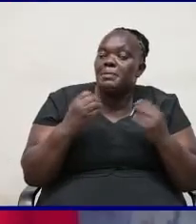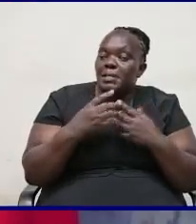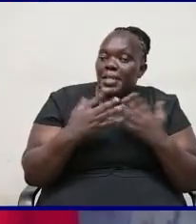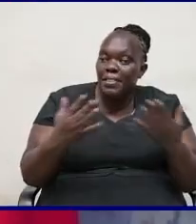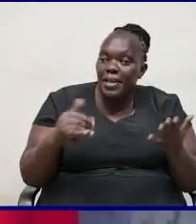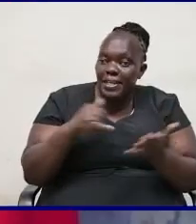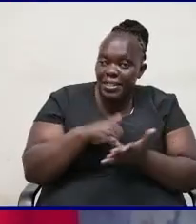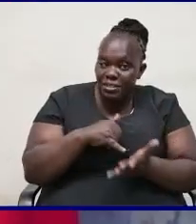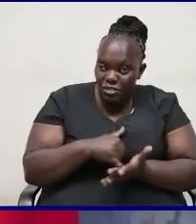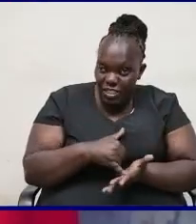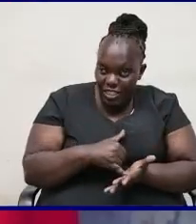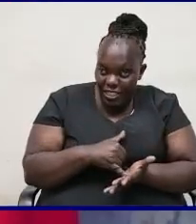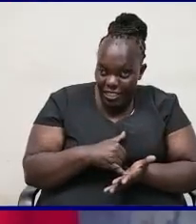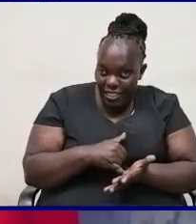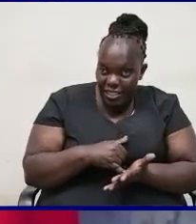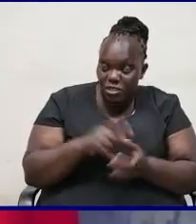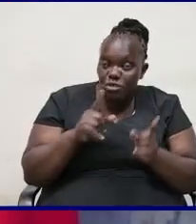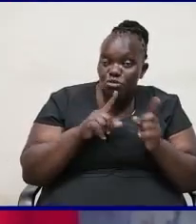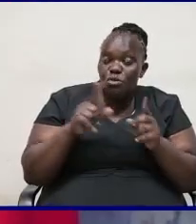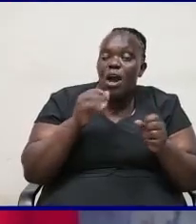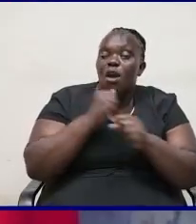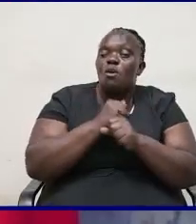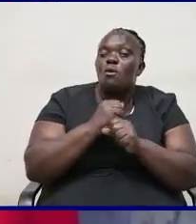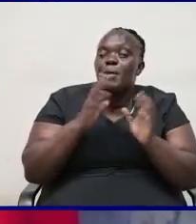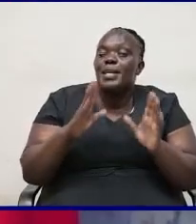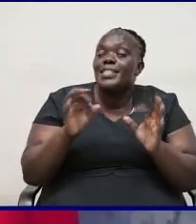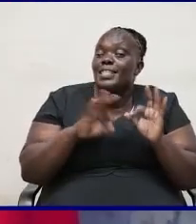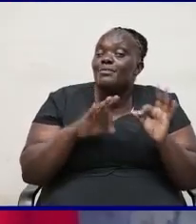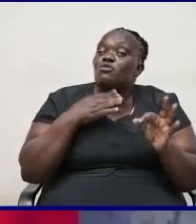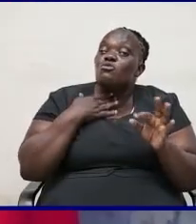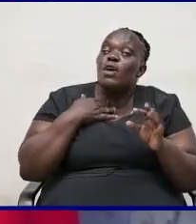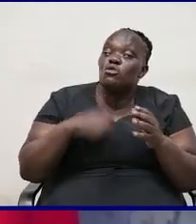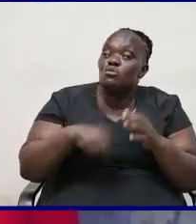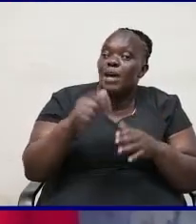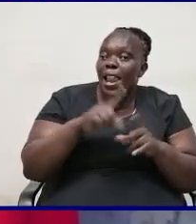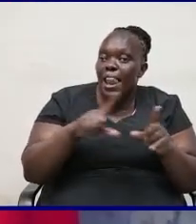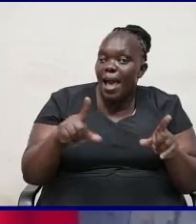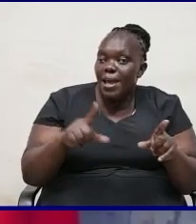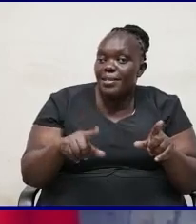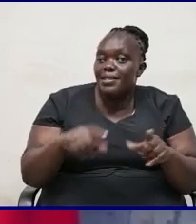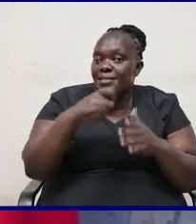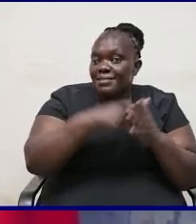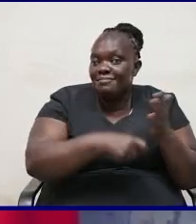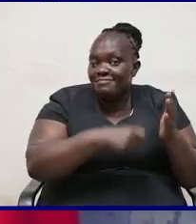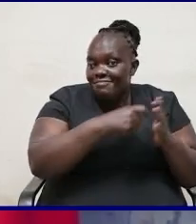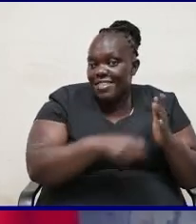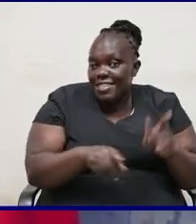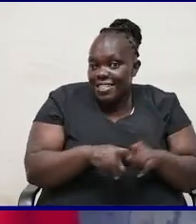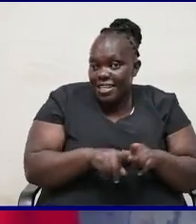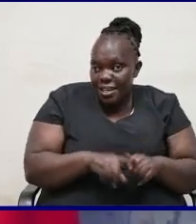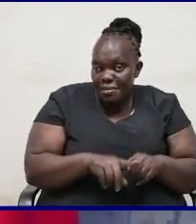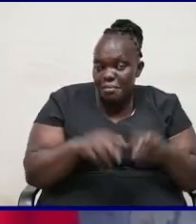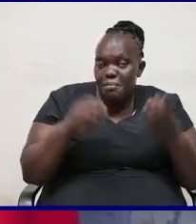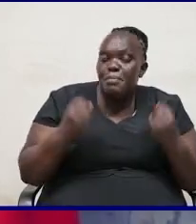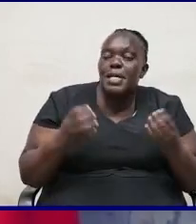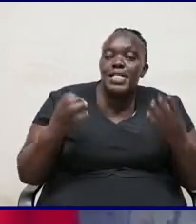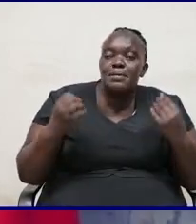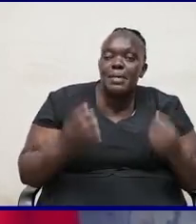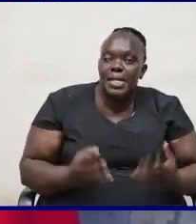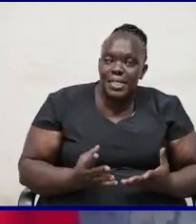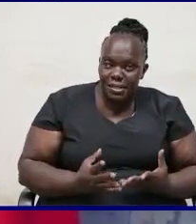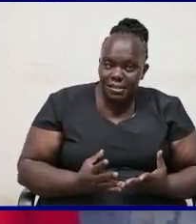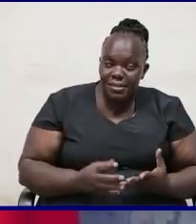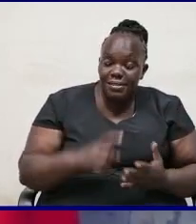things, including the tour operators. If you want to buy the land cruisers and so on, there are tax waivers and so on. So there are